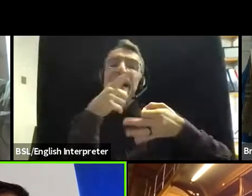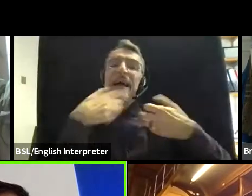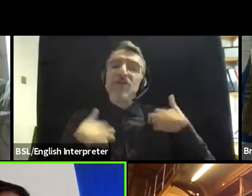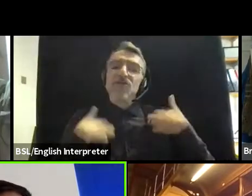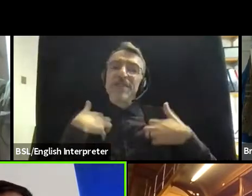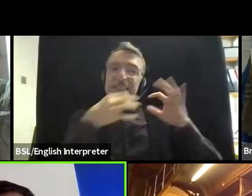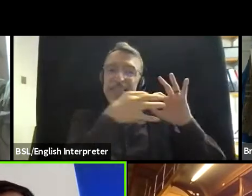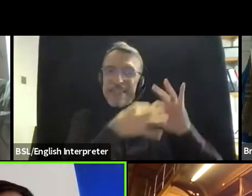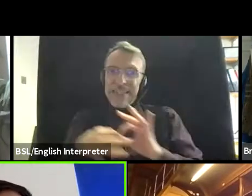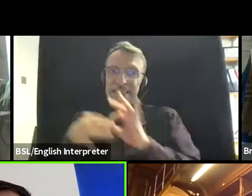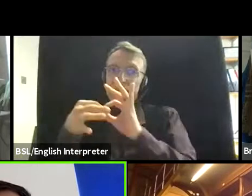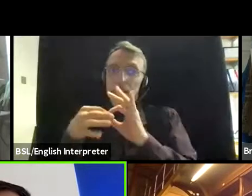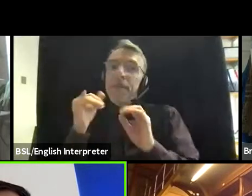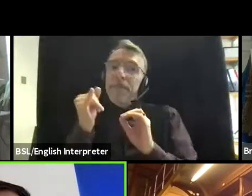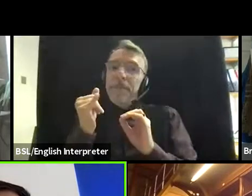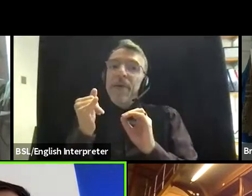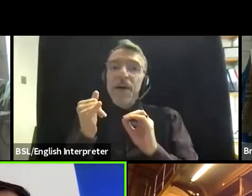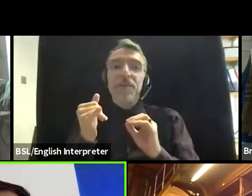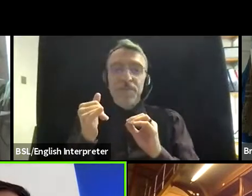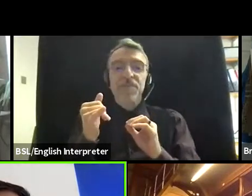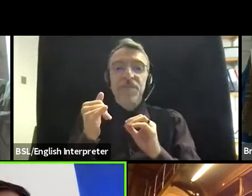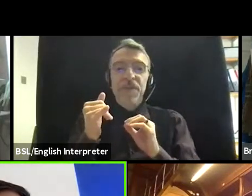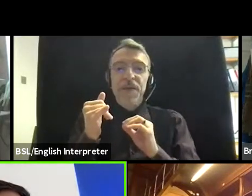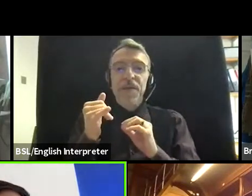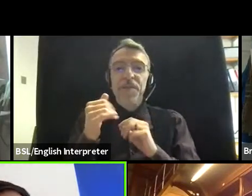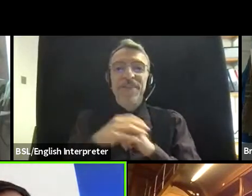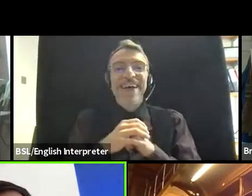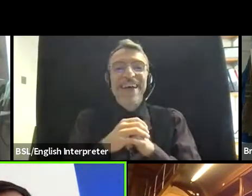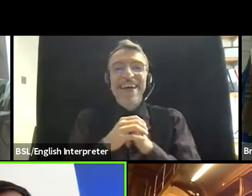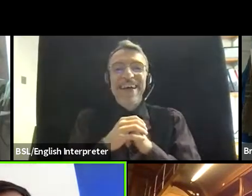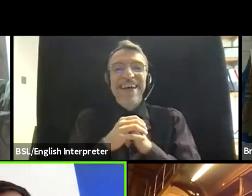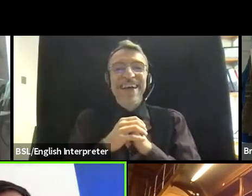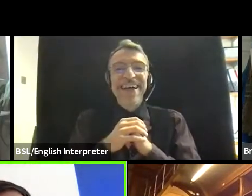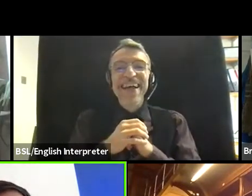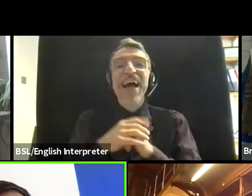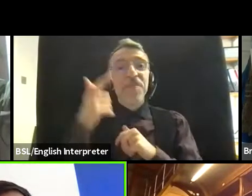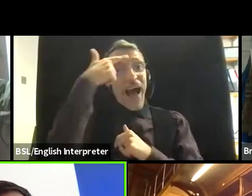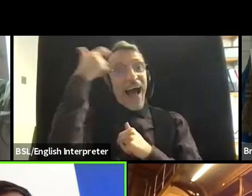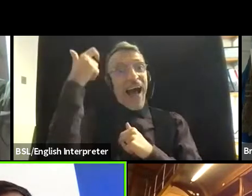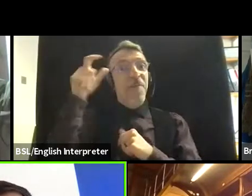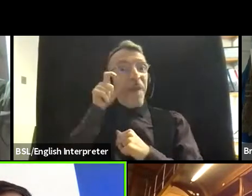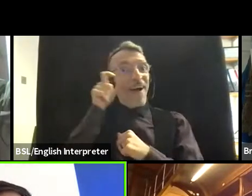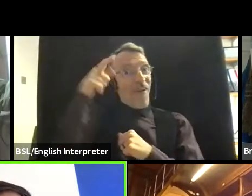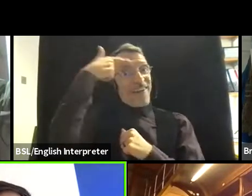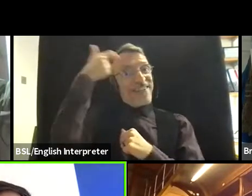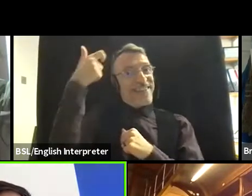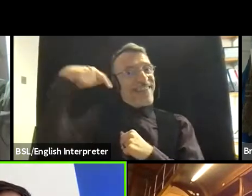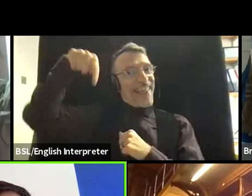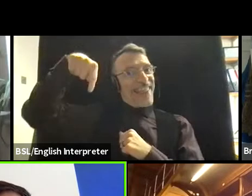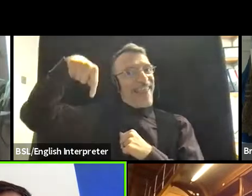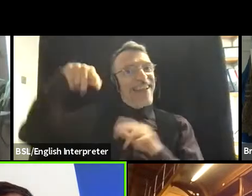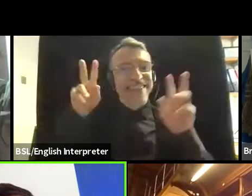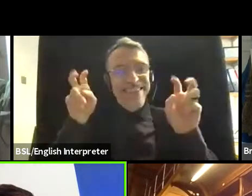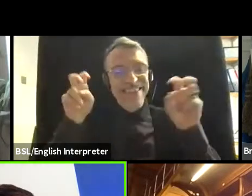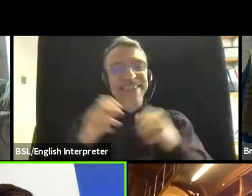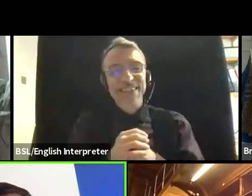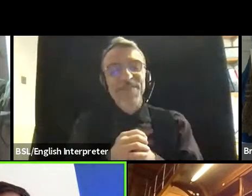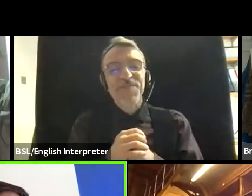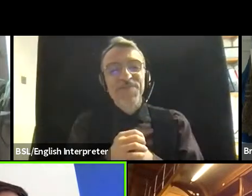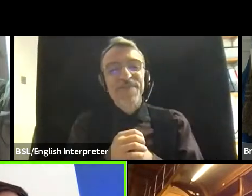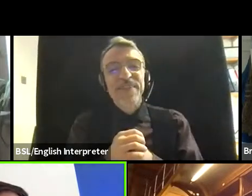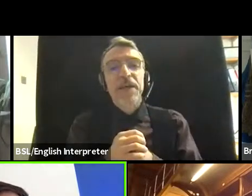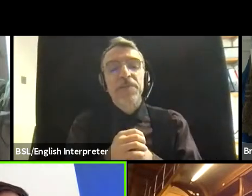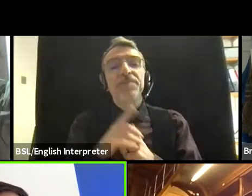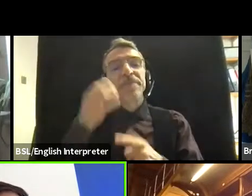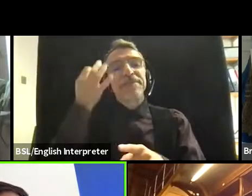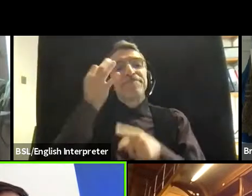question. Maybe Mako will also understand this. There is a specific